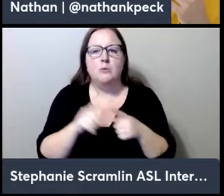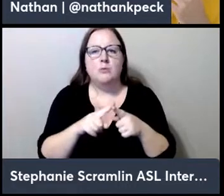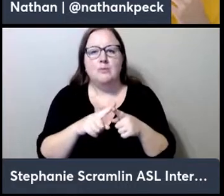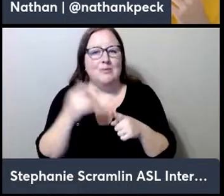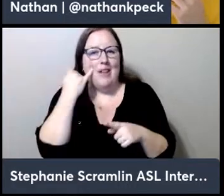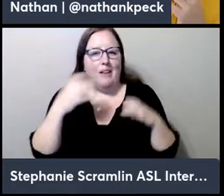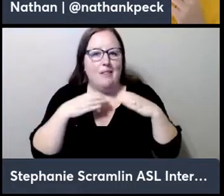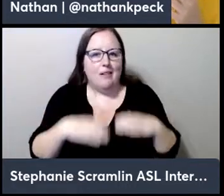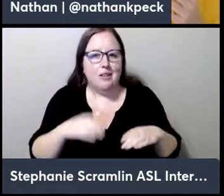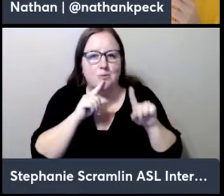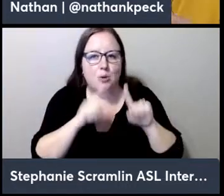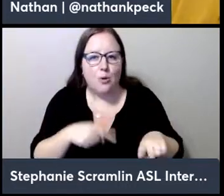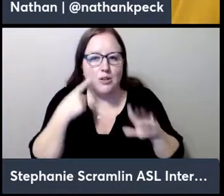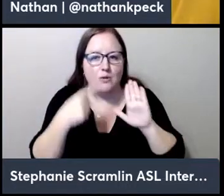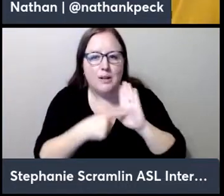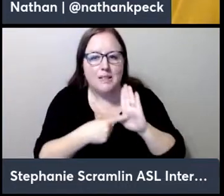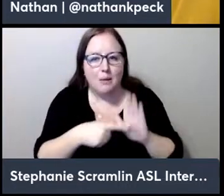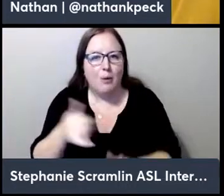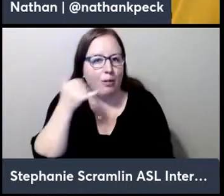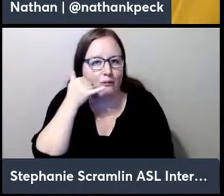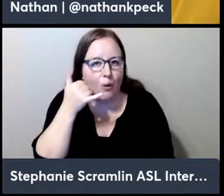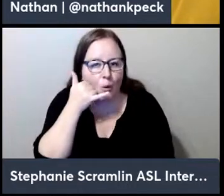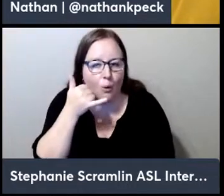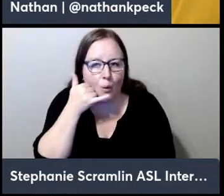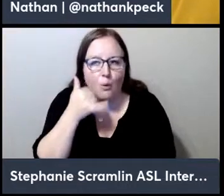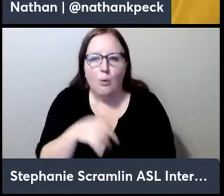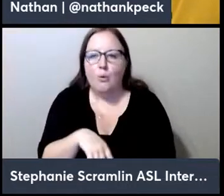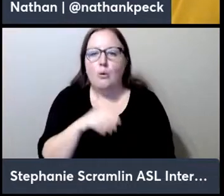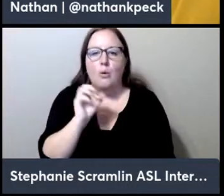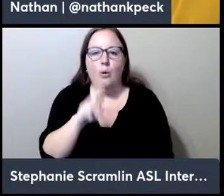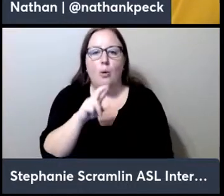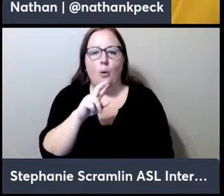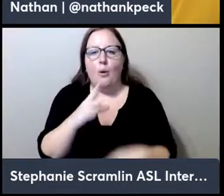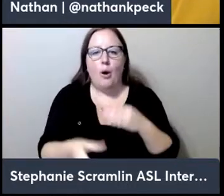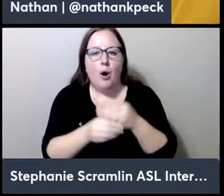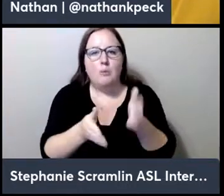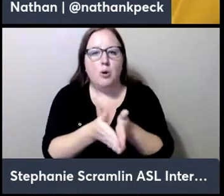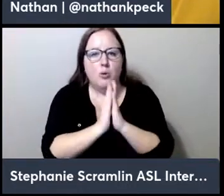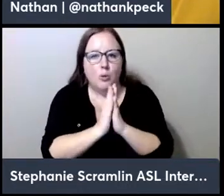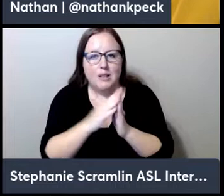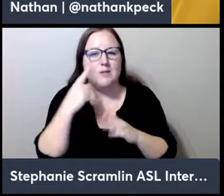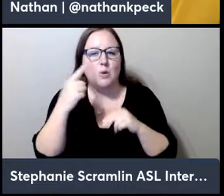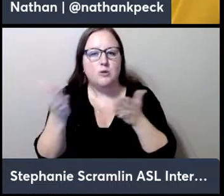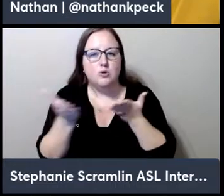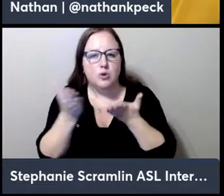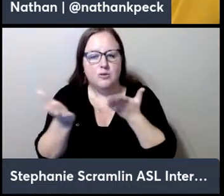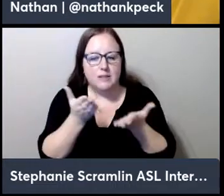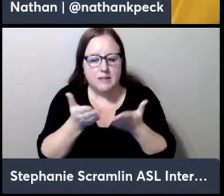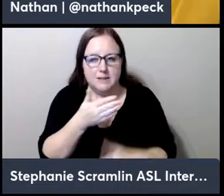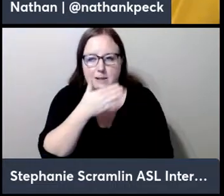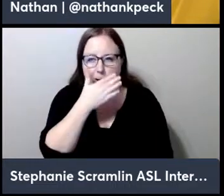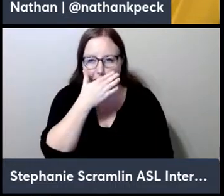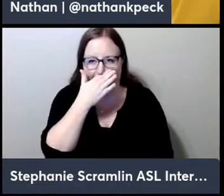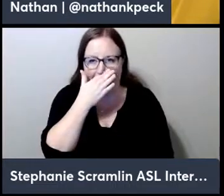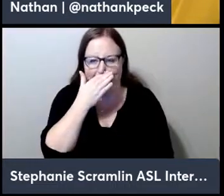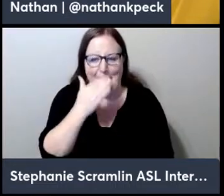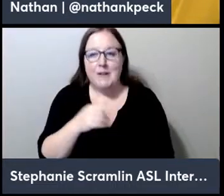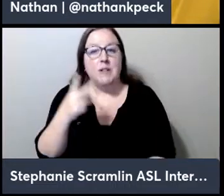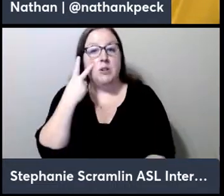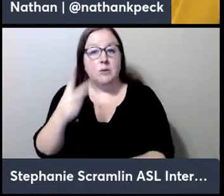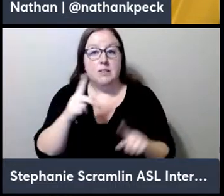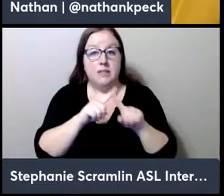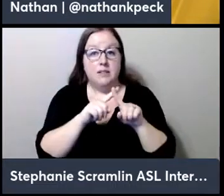orders a mobile phone or onboards a new employee or requests facility services, right? So you'll